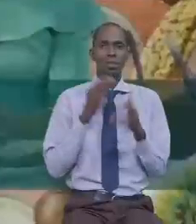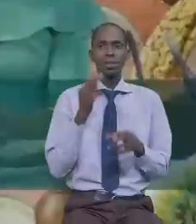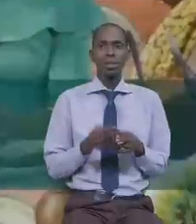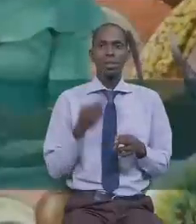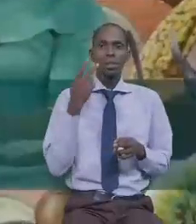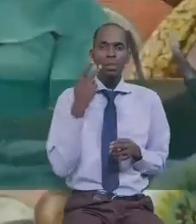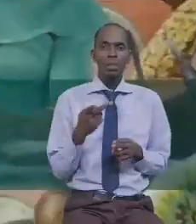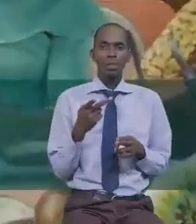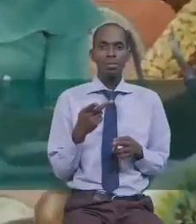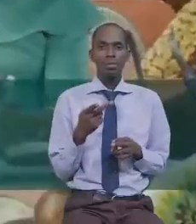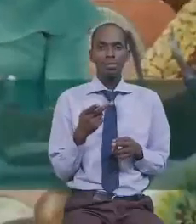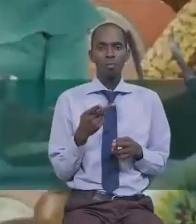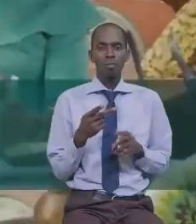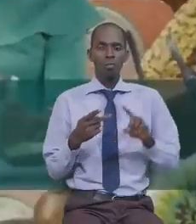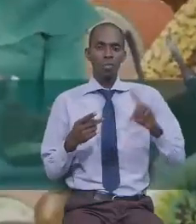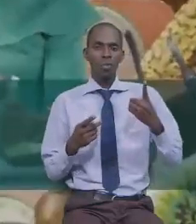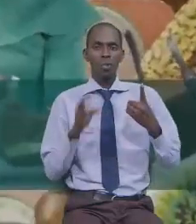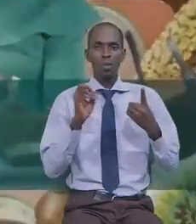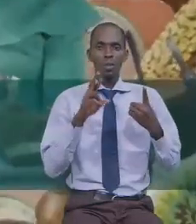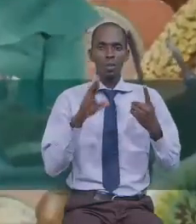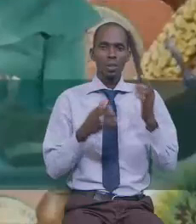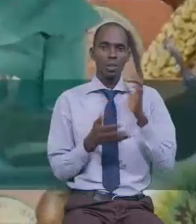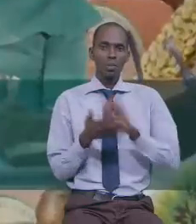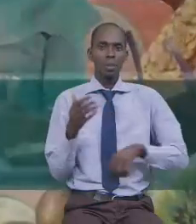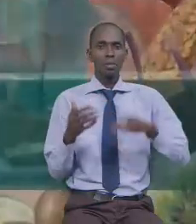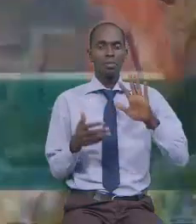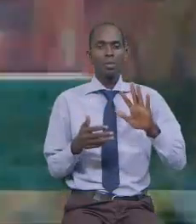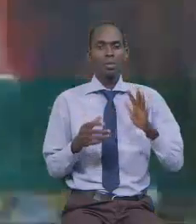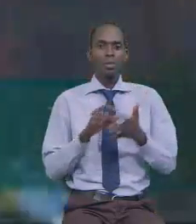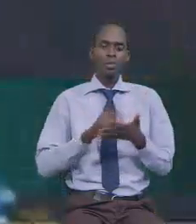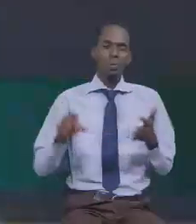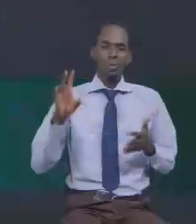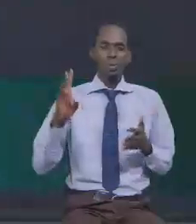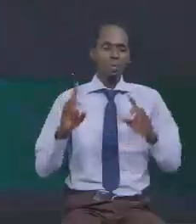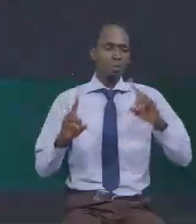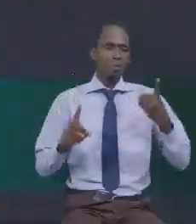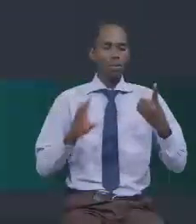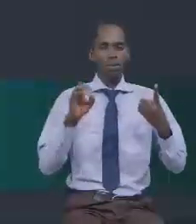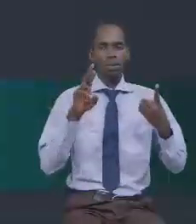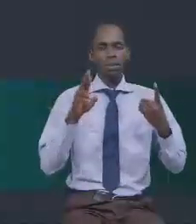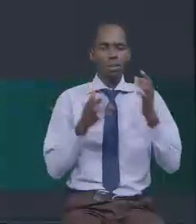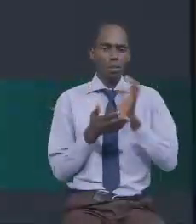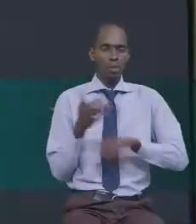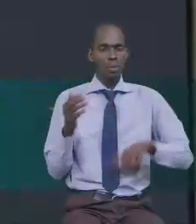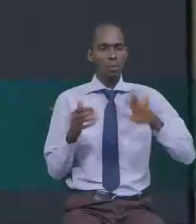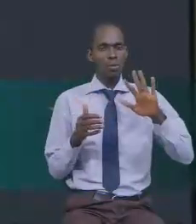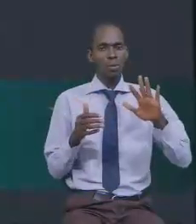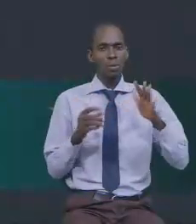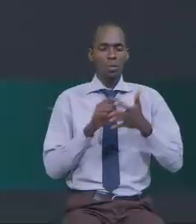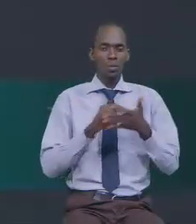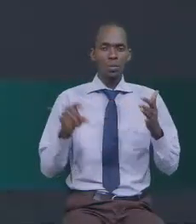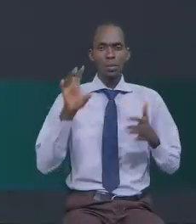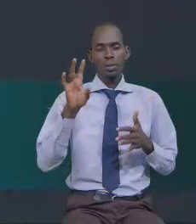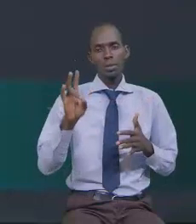1 Corinthians chapter 5, we're looking at verse 7. 1 Corinthians chapter 5, verse